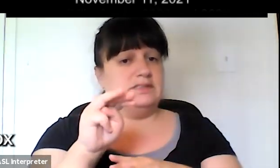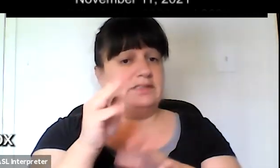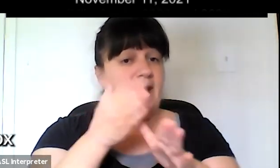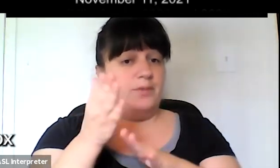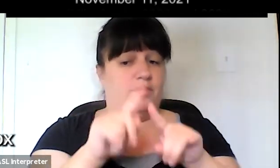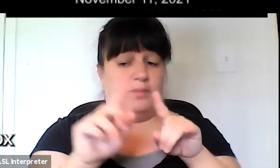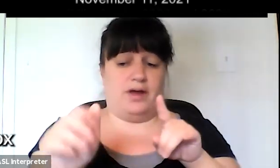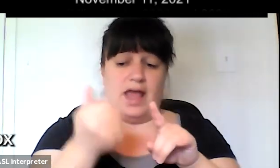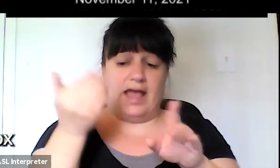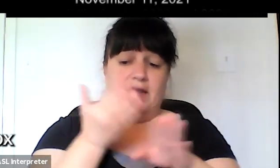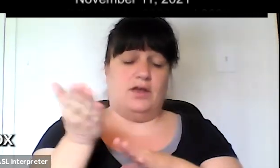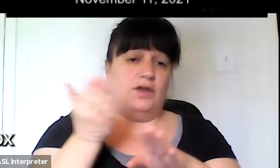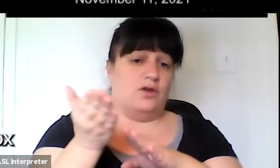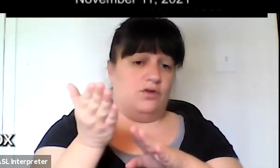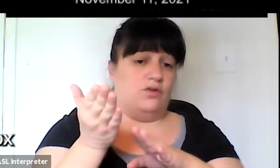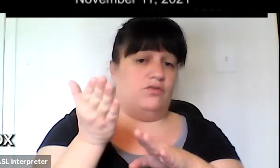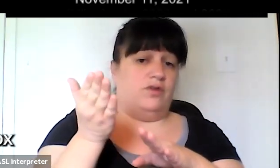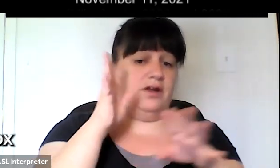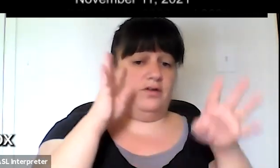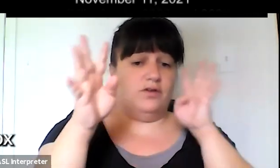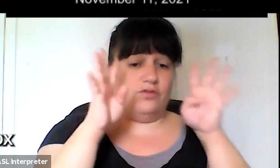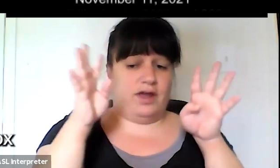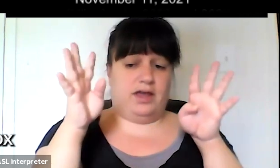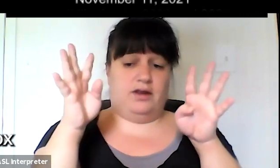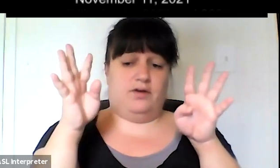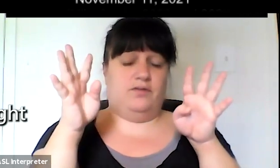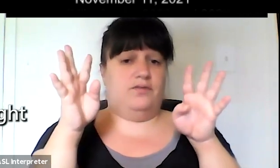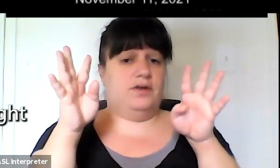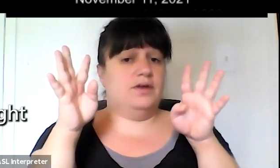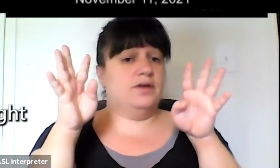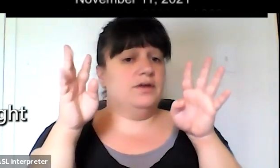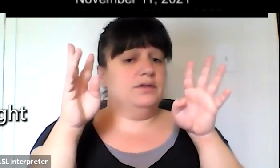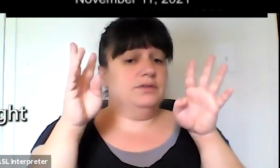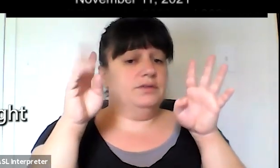any career which is creative and out of the box,